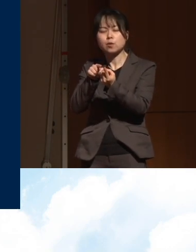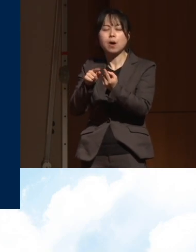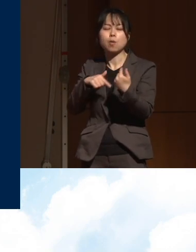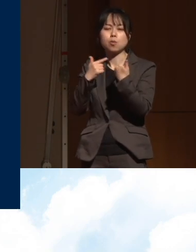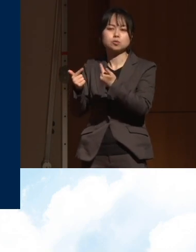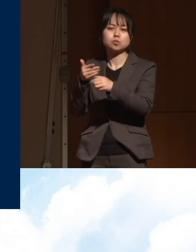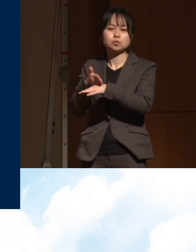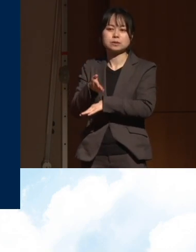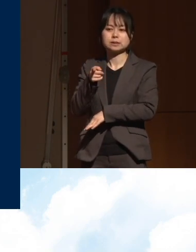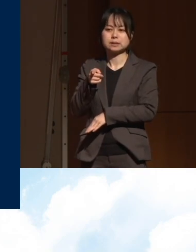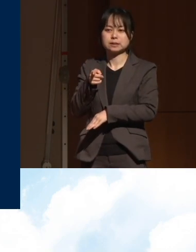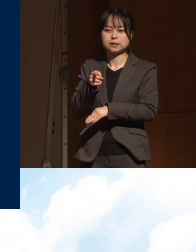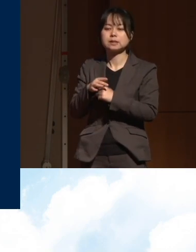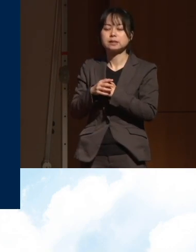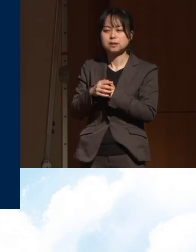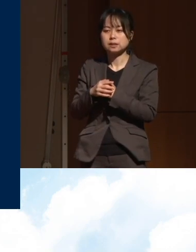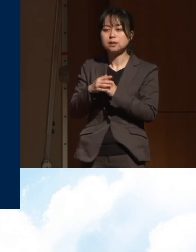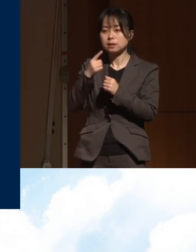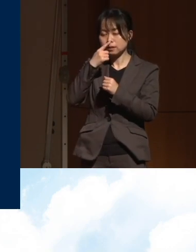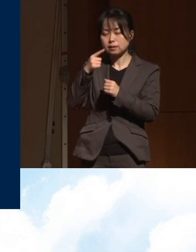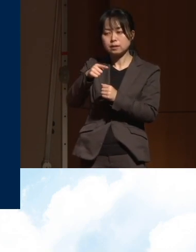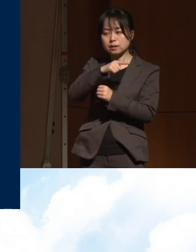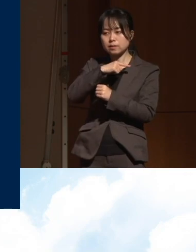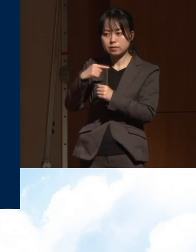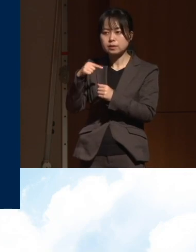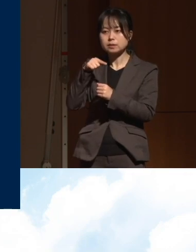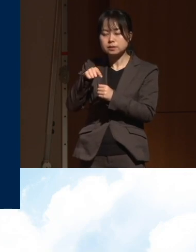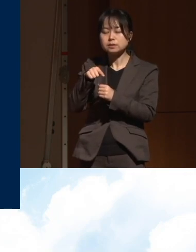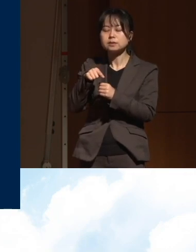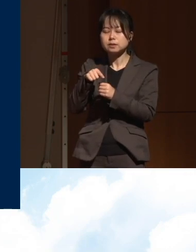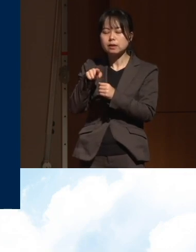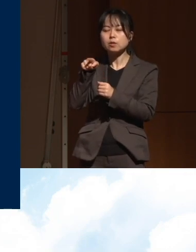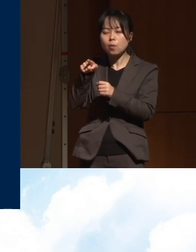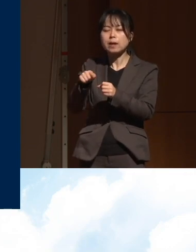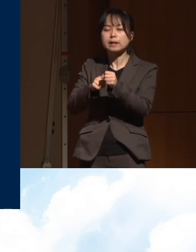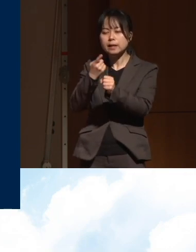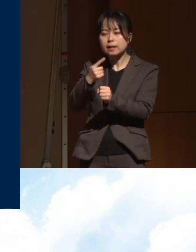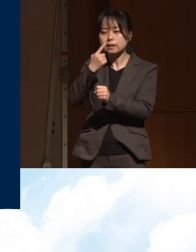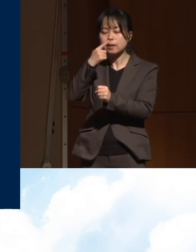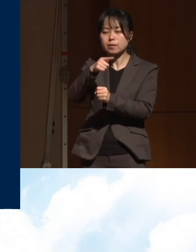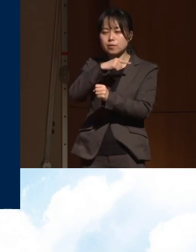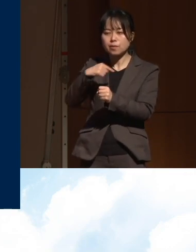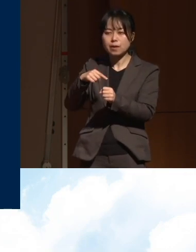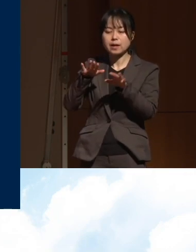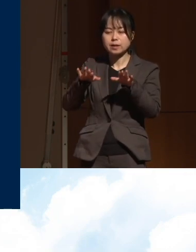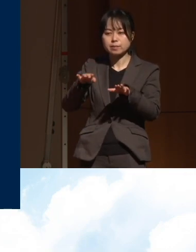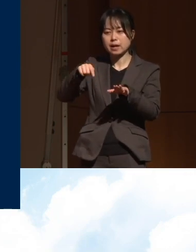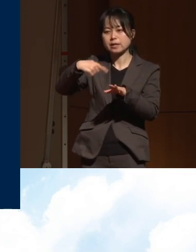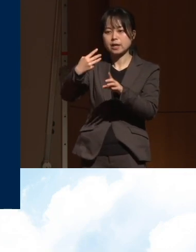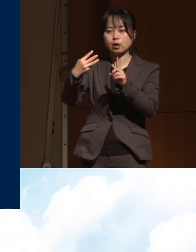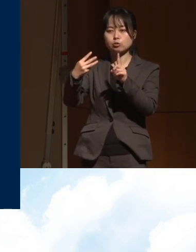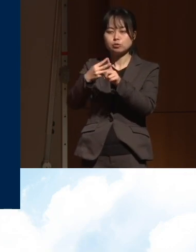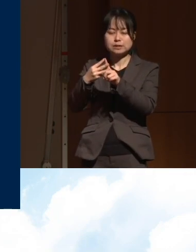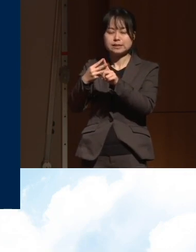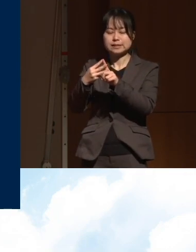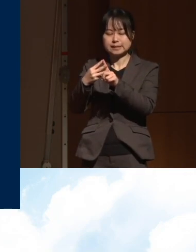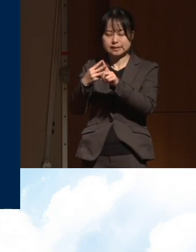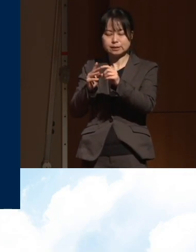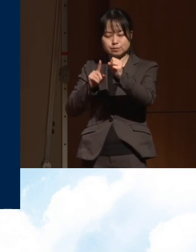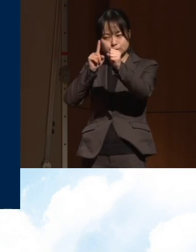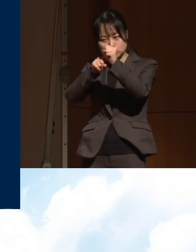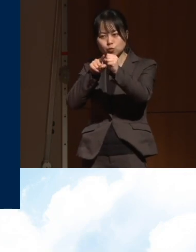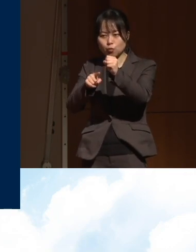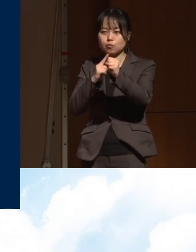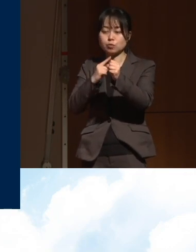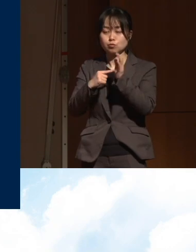became an advocate of something that we called the 100 Days Mission. We thought that with appropriate investments in preparedness, it would be